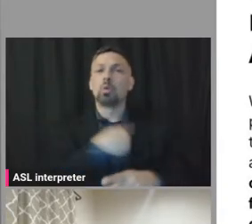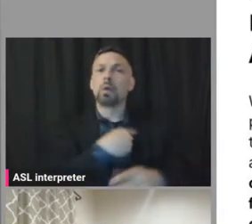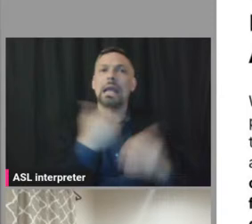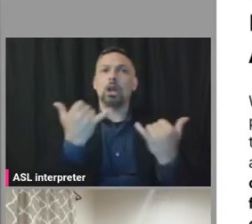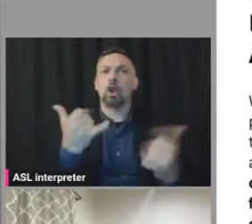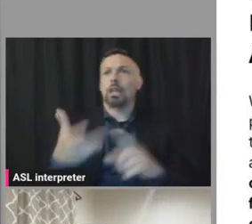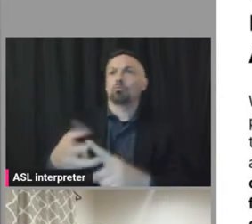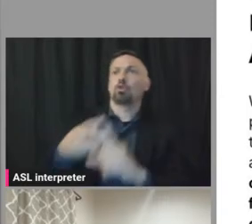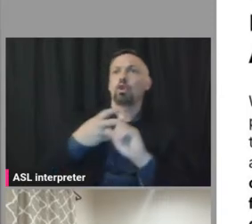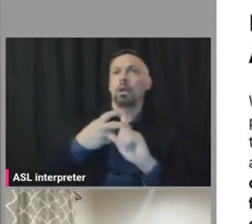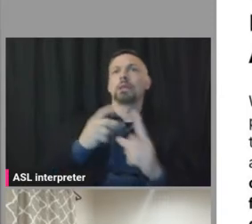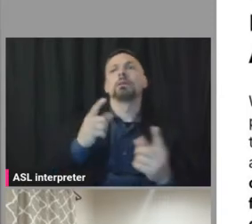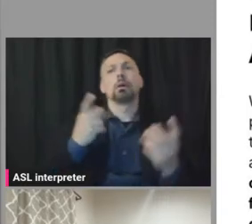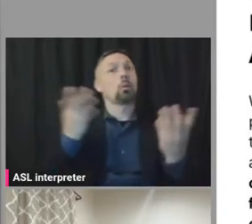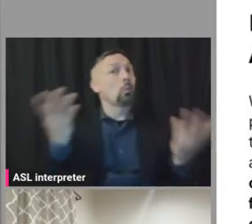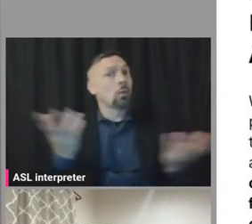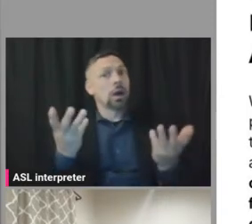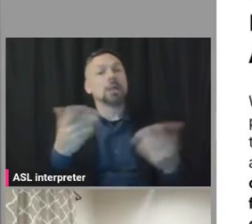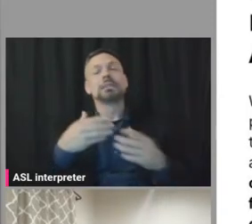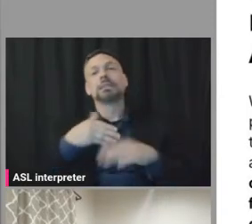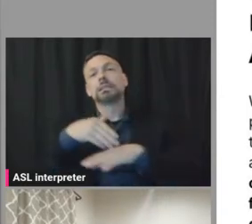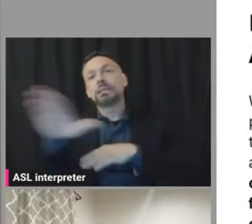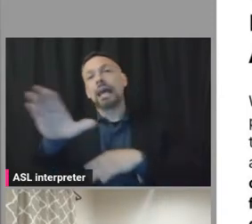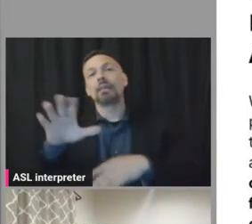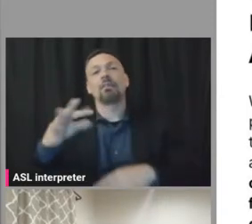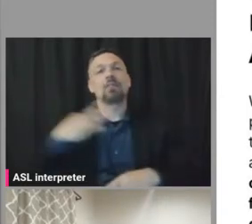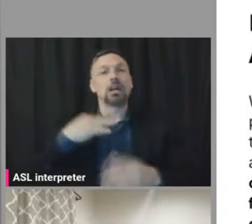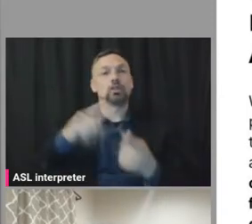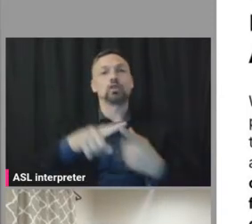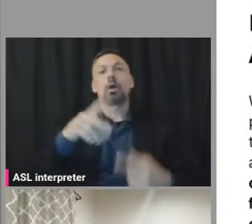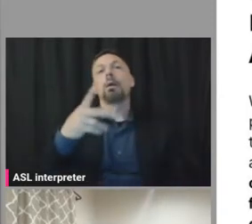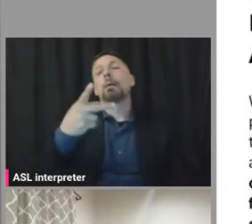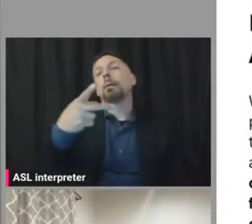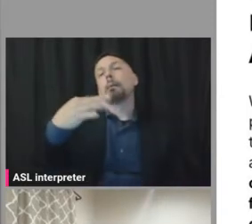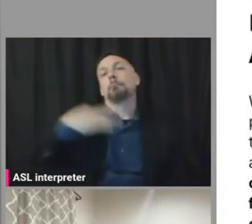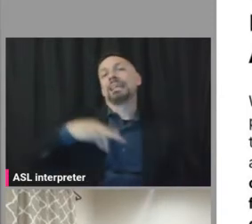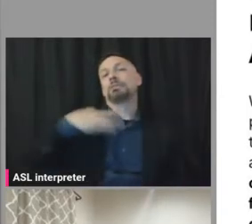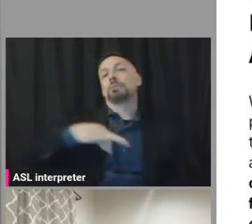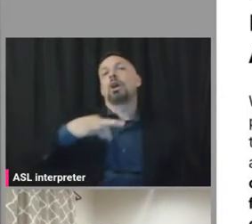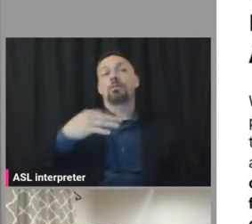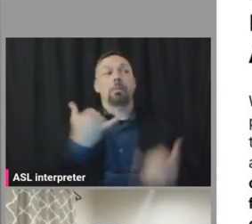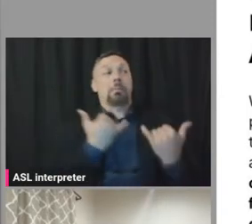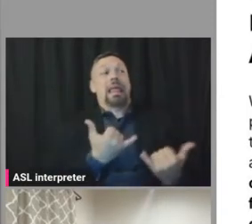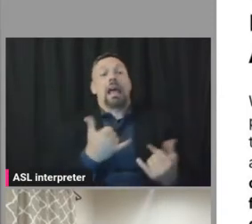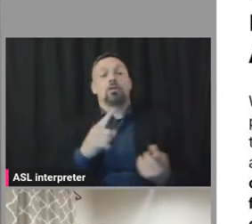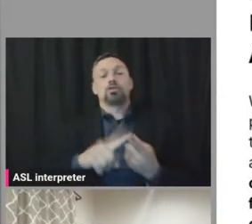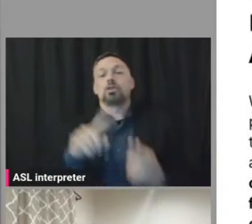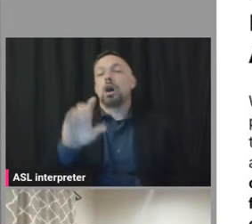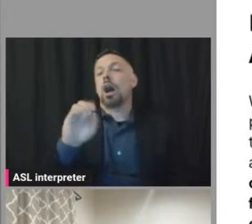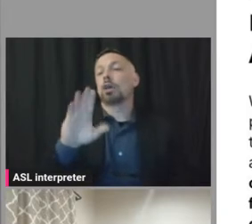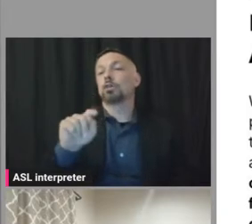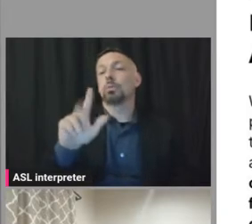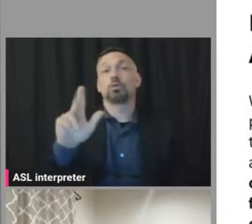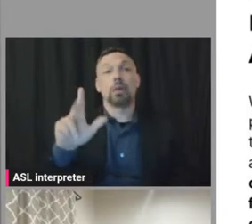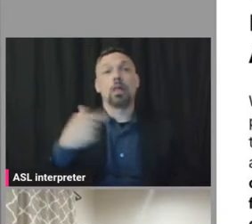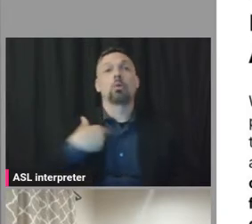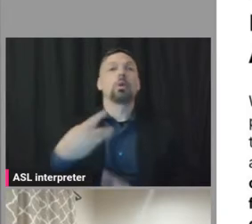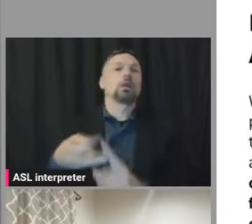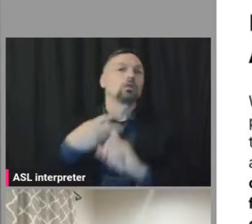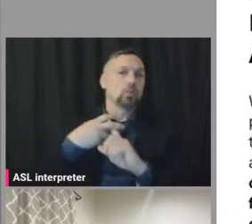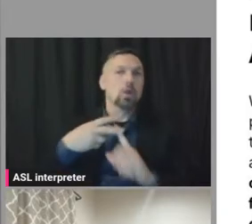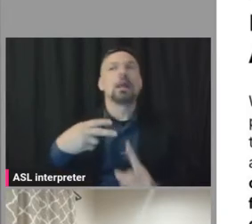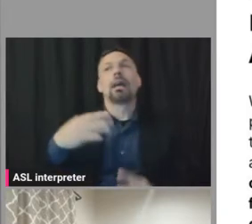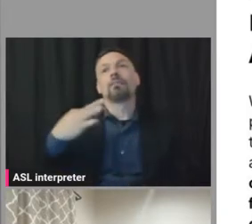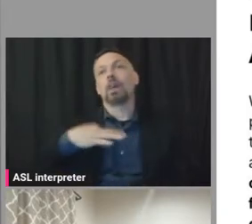recruiting to send volunteers to Pittsburgh from now until April 23rd. We are currently recruiting to send volunteers